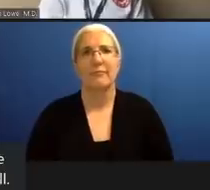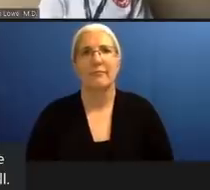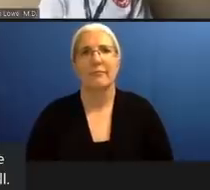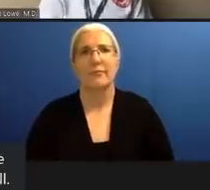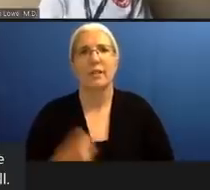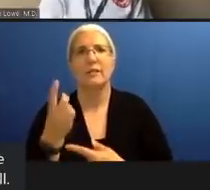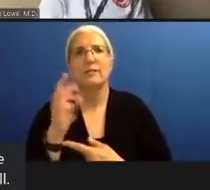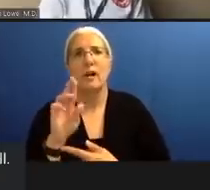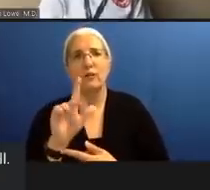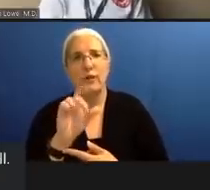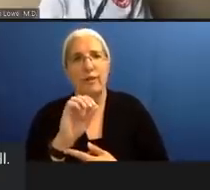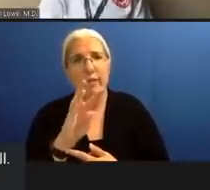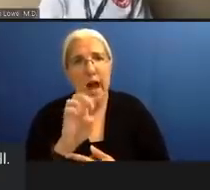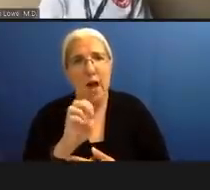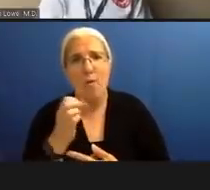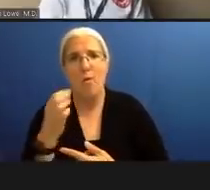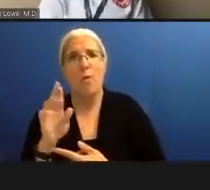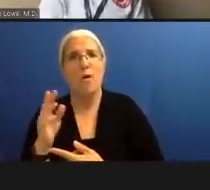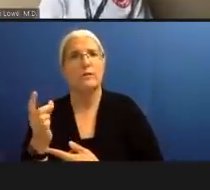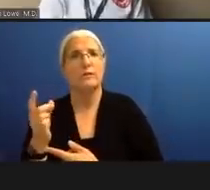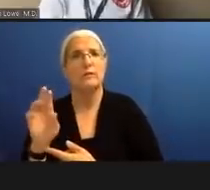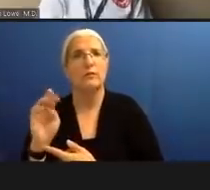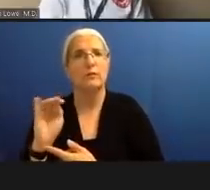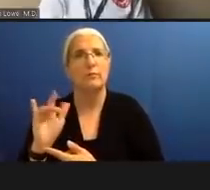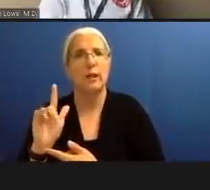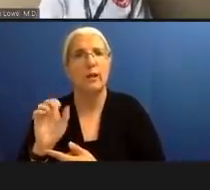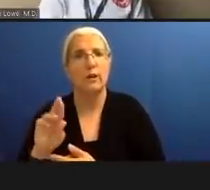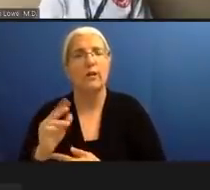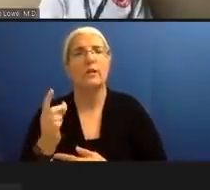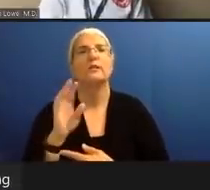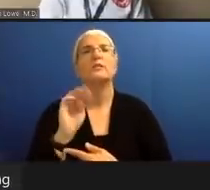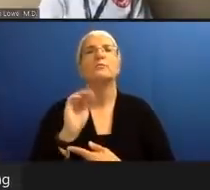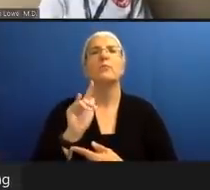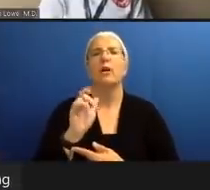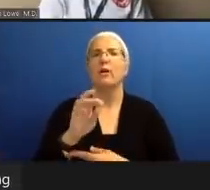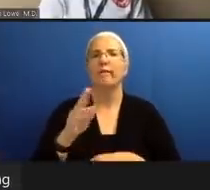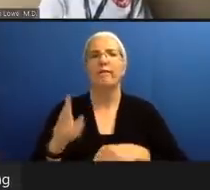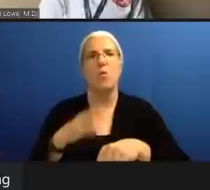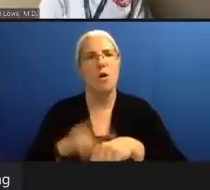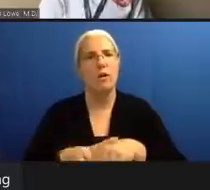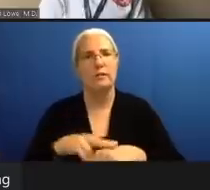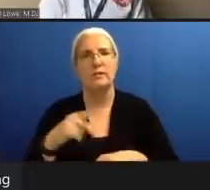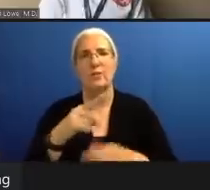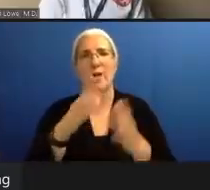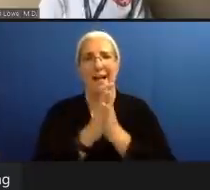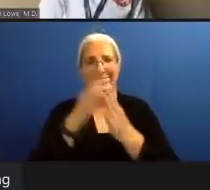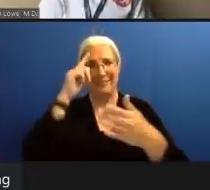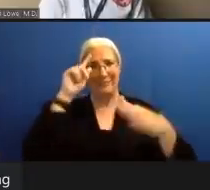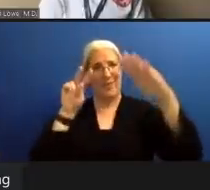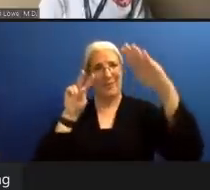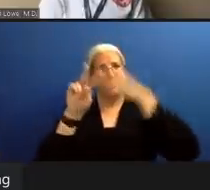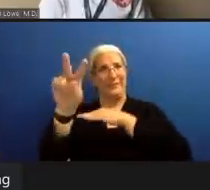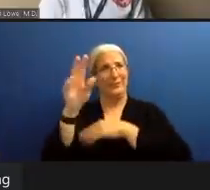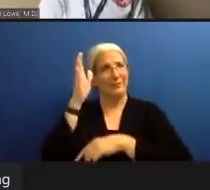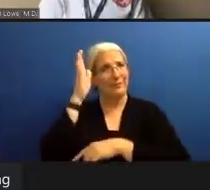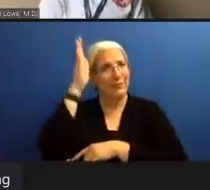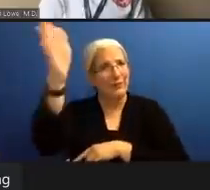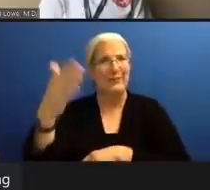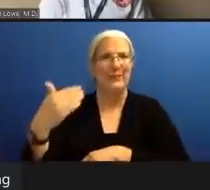mean, of course, you're asking to predict the future, which is very